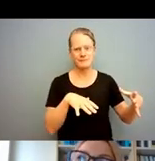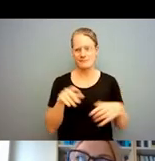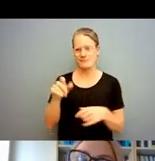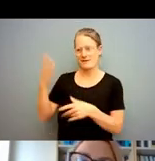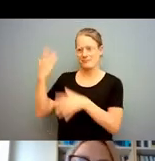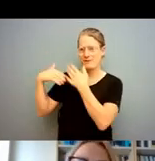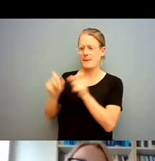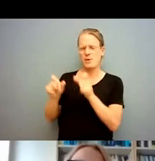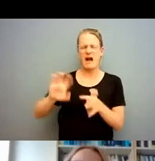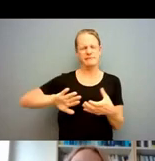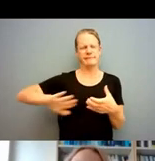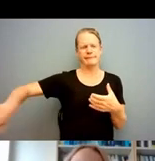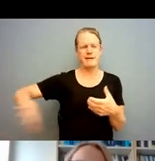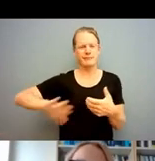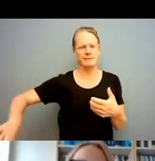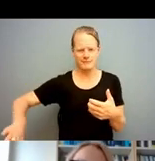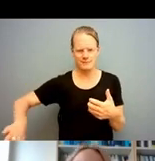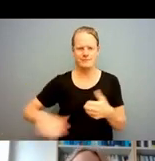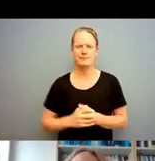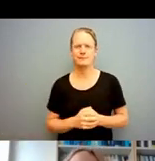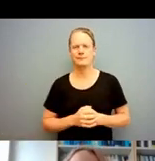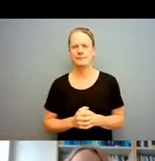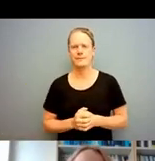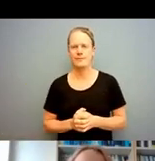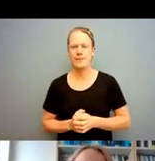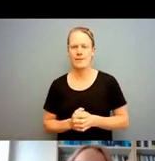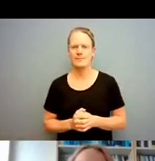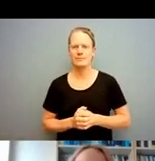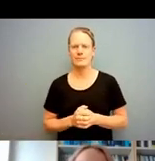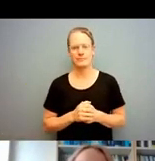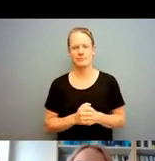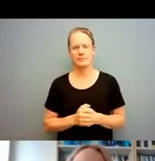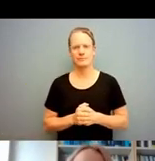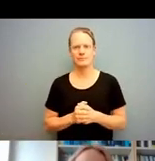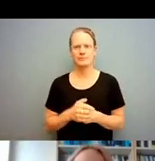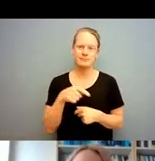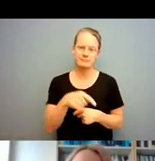actually more specifically, it is a right for